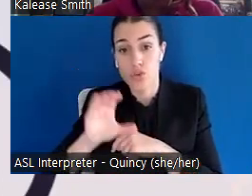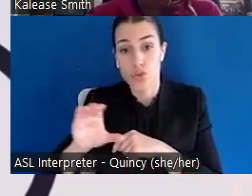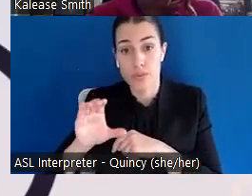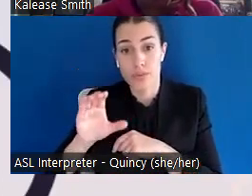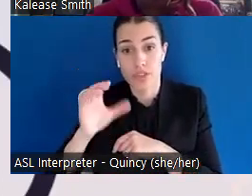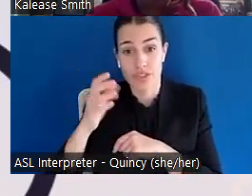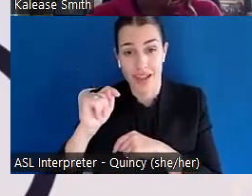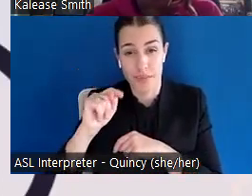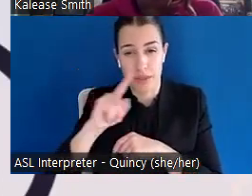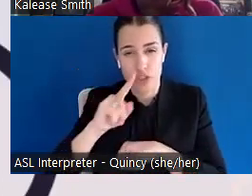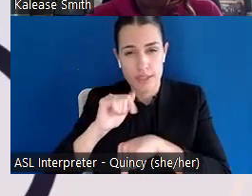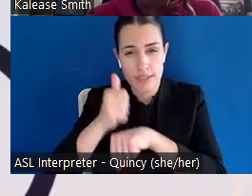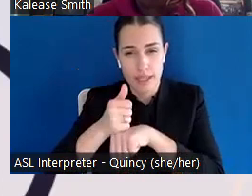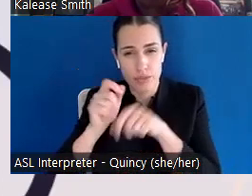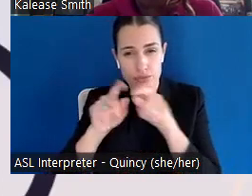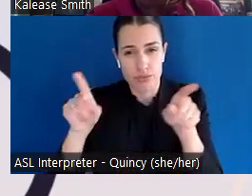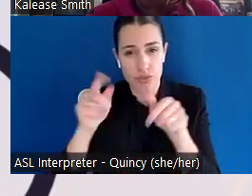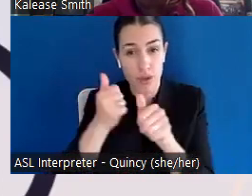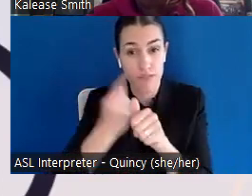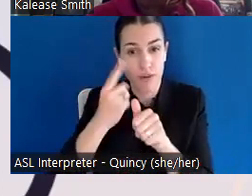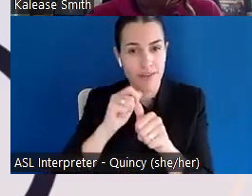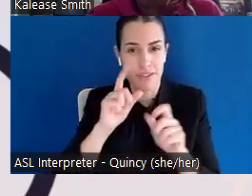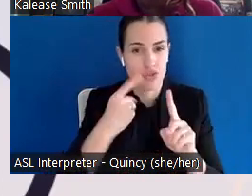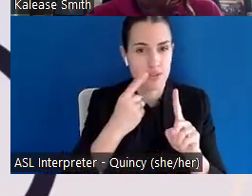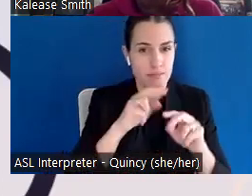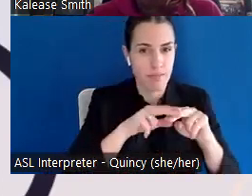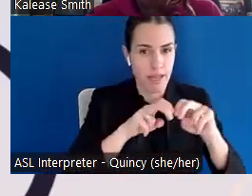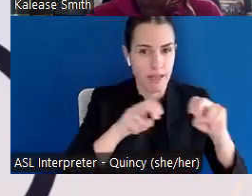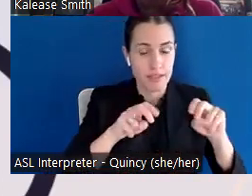and talk about what words they associate with the word consent.